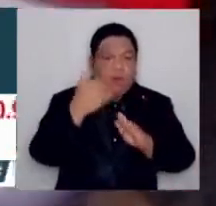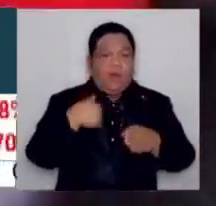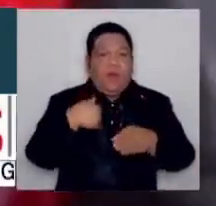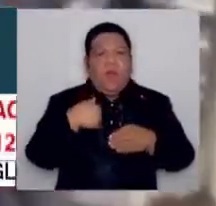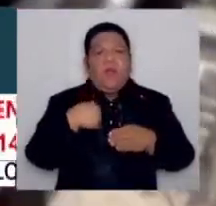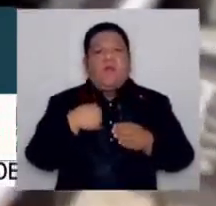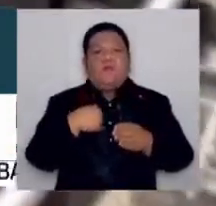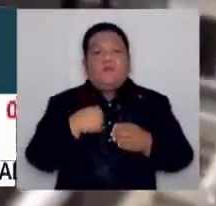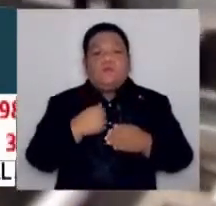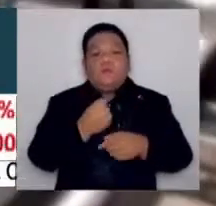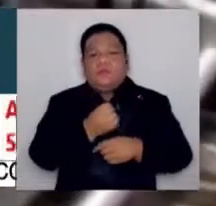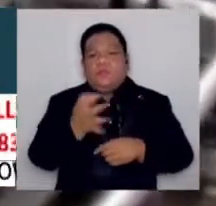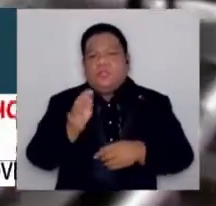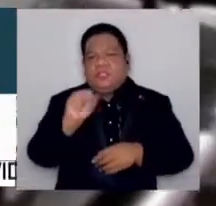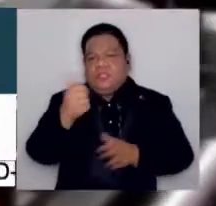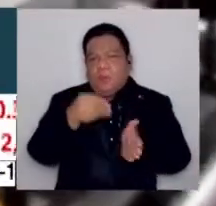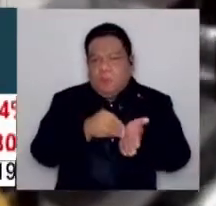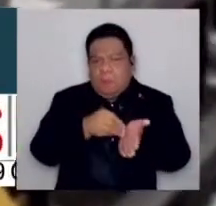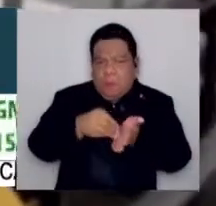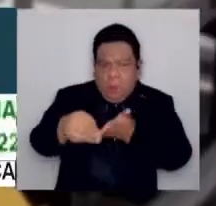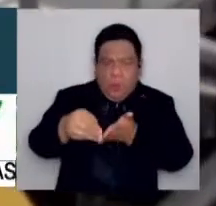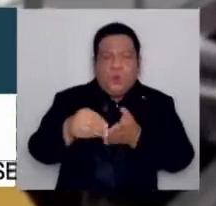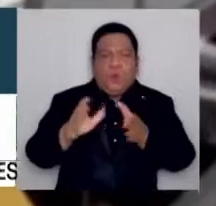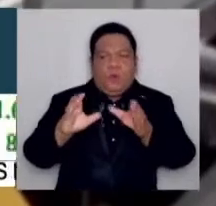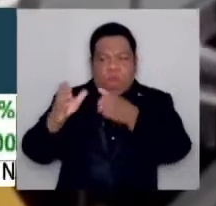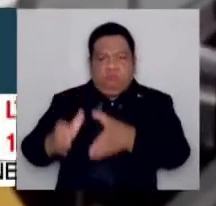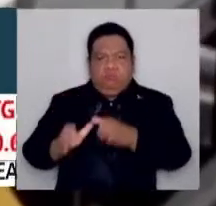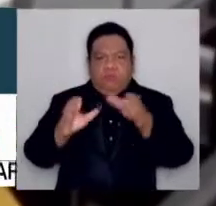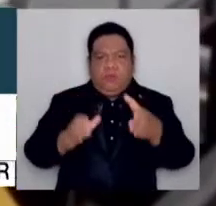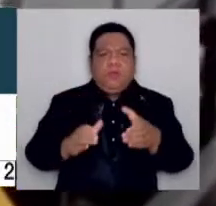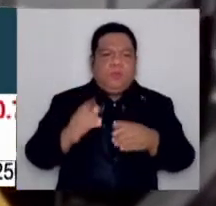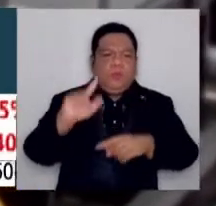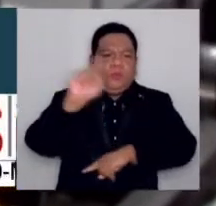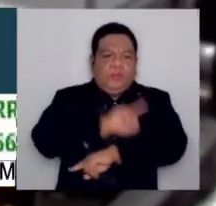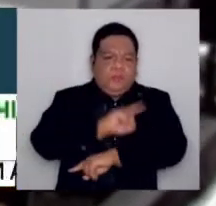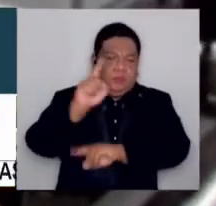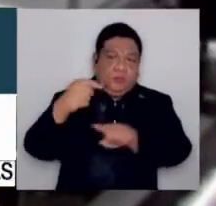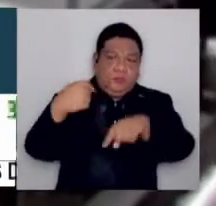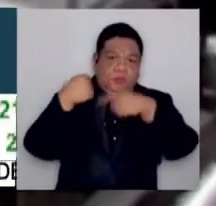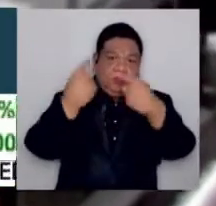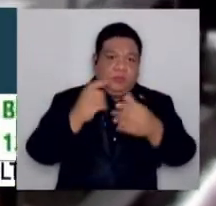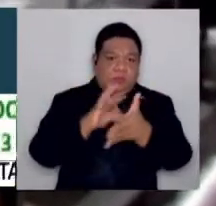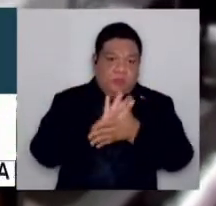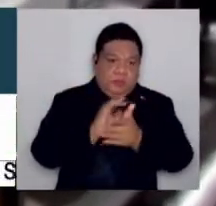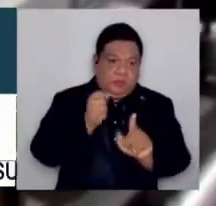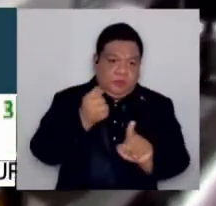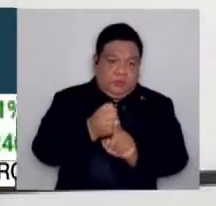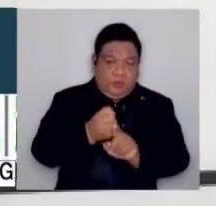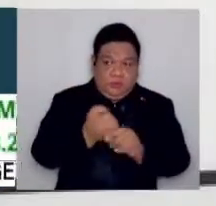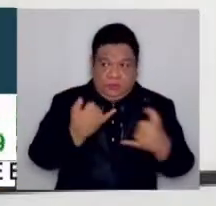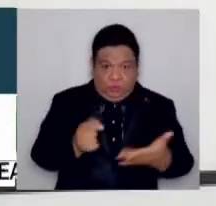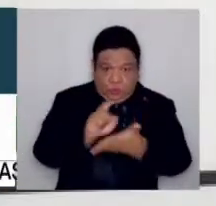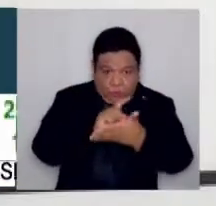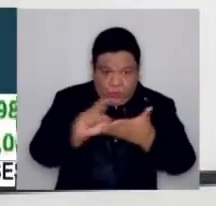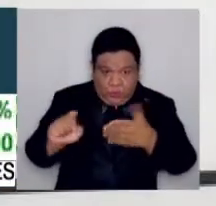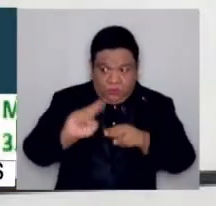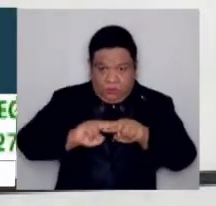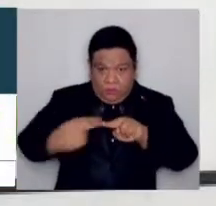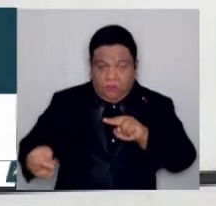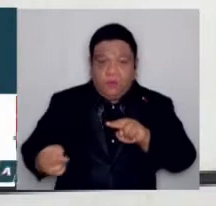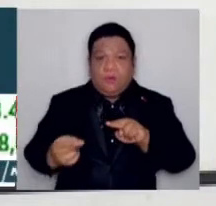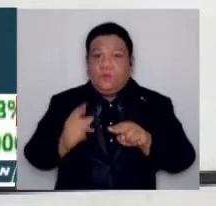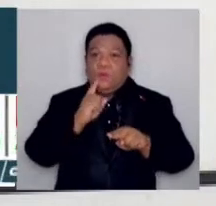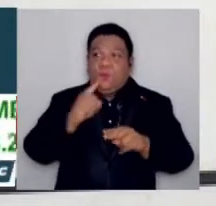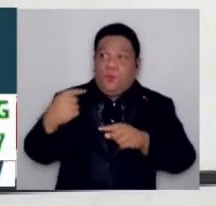10 million barrels per day for the first time since the onset of this pandemic. This week's rollback will break 10